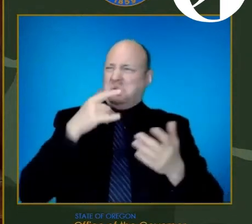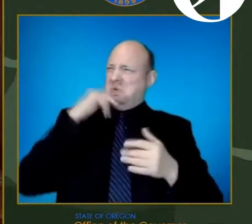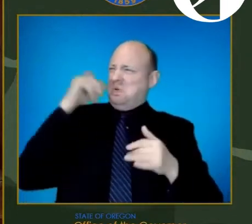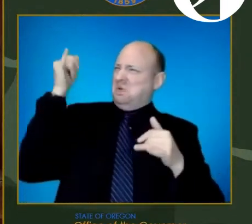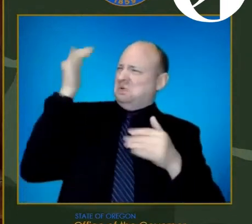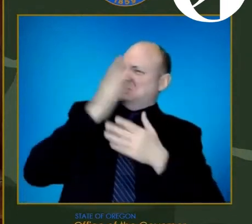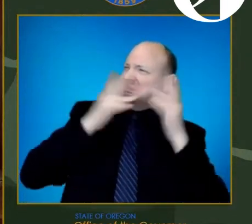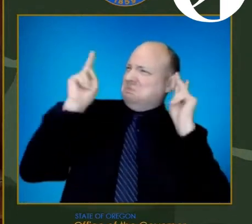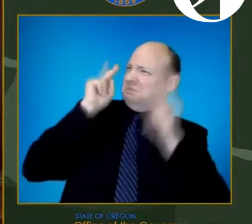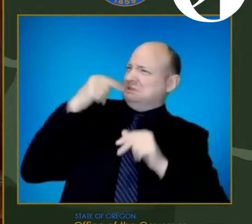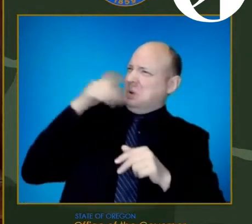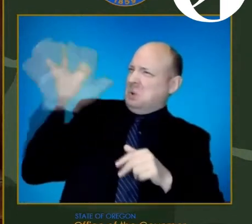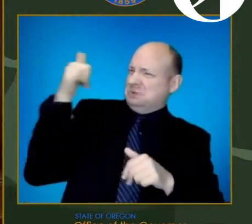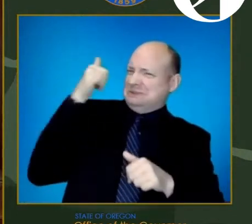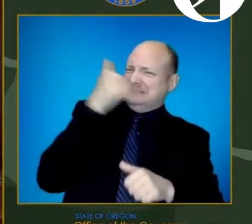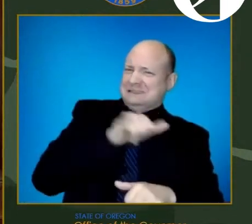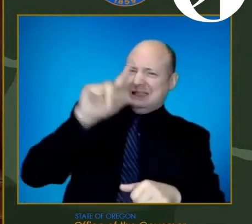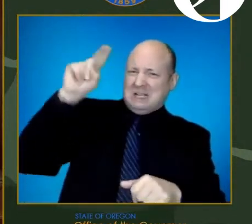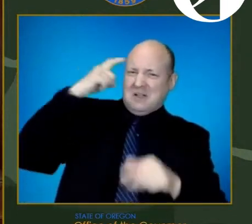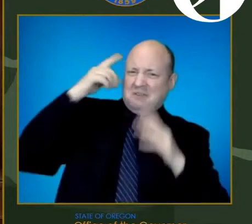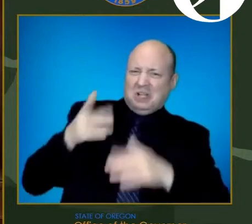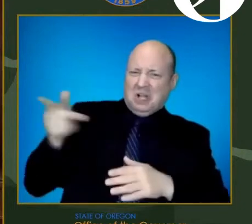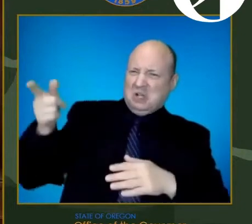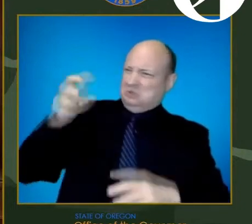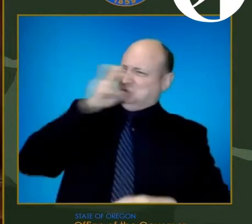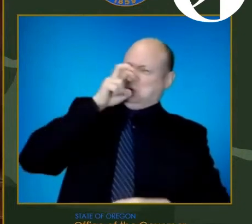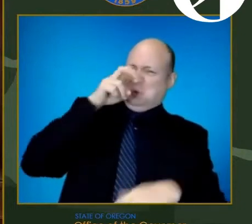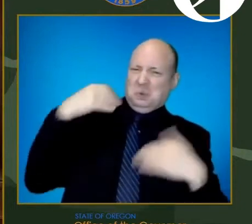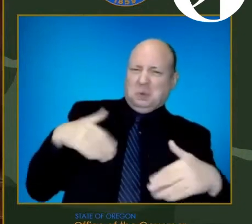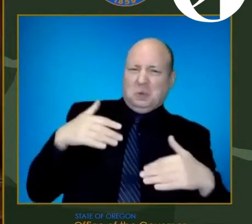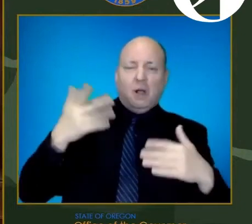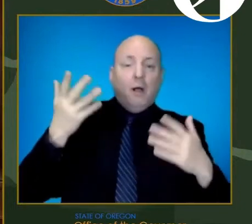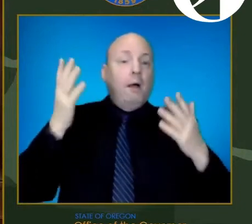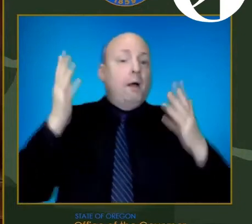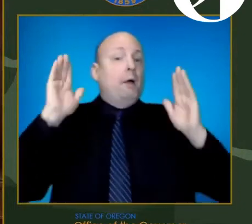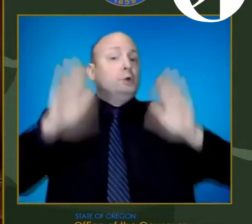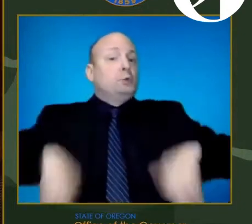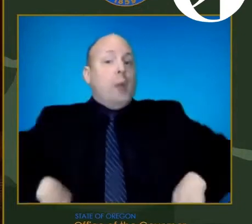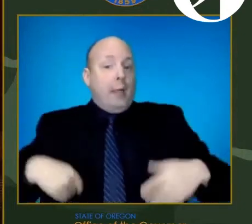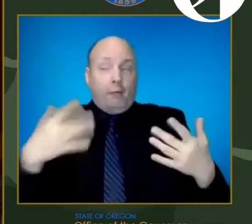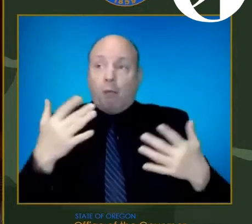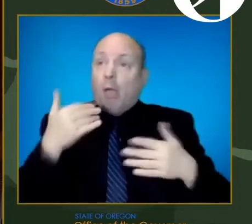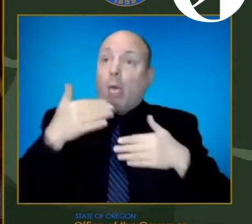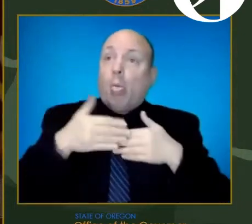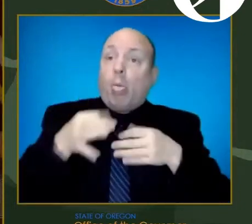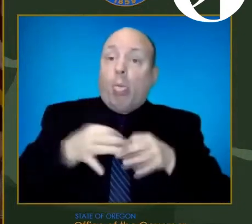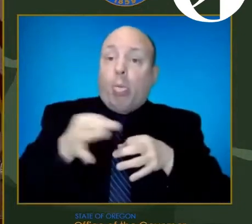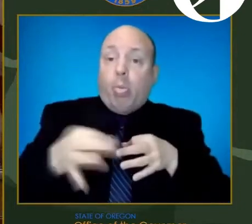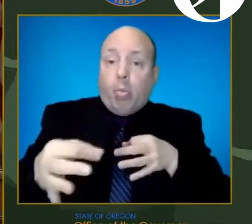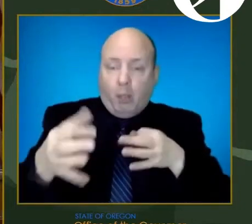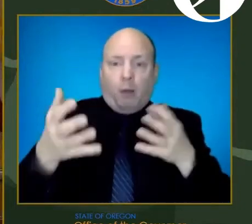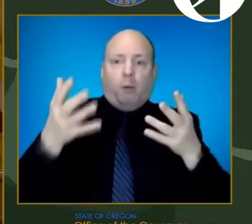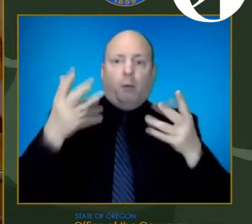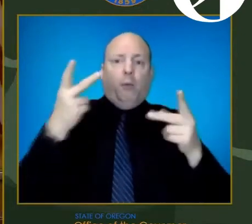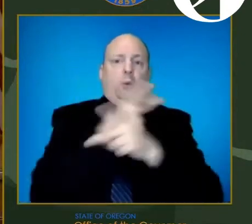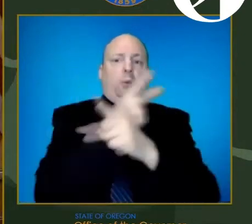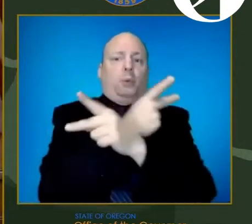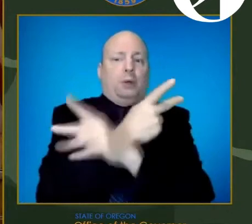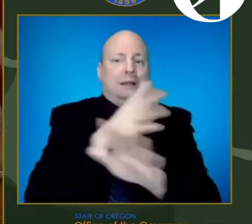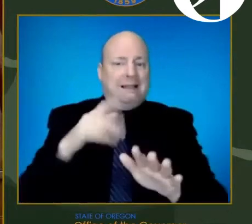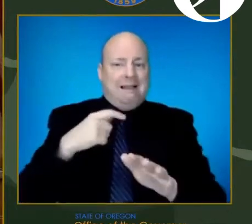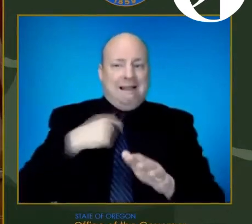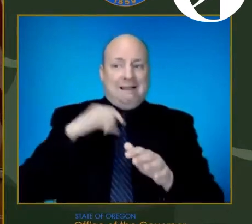late. It was the first adjustment that we had to make in this race. We were falling off our